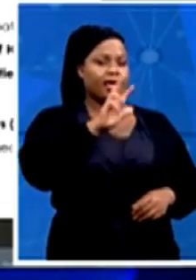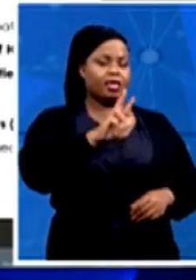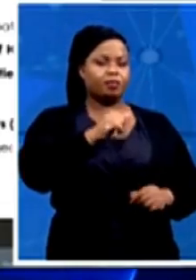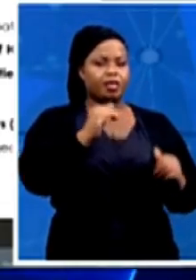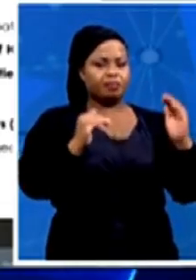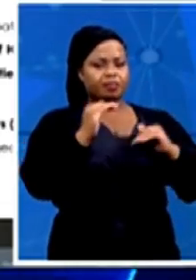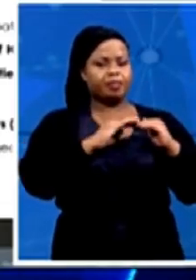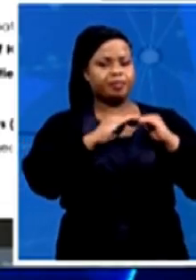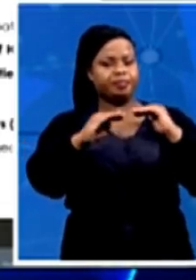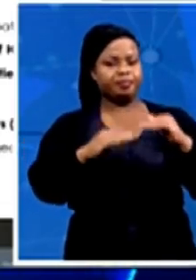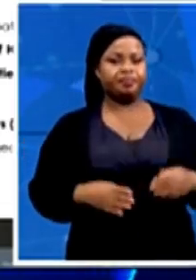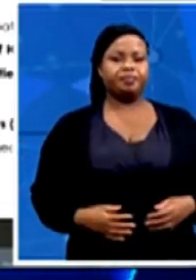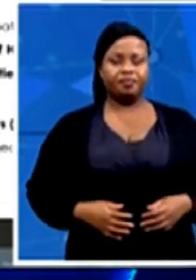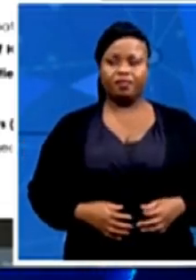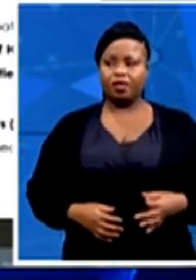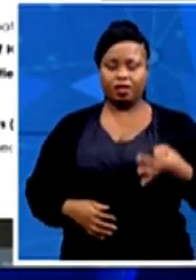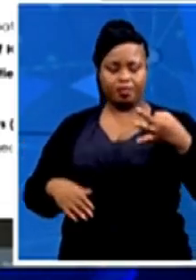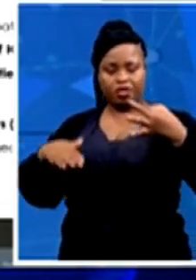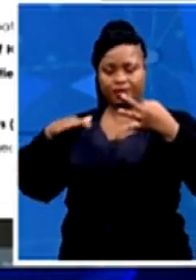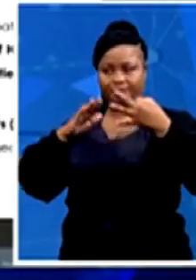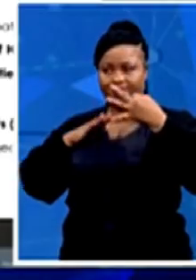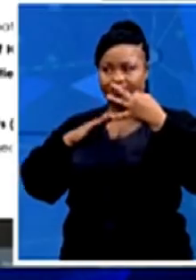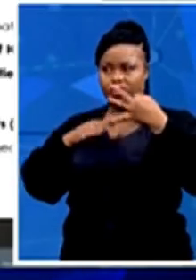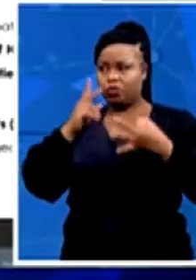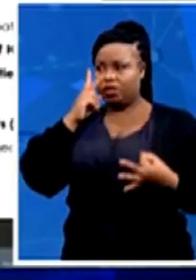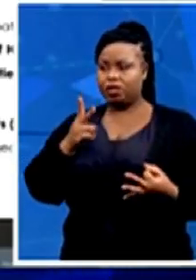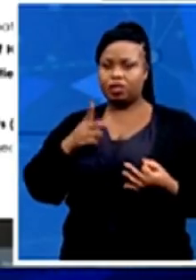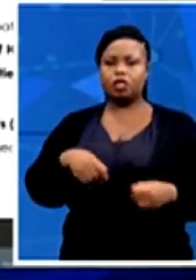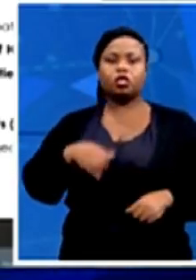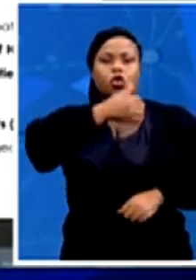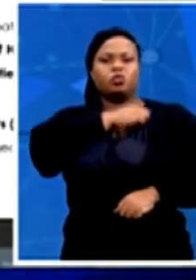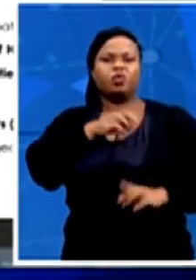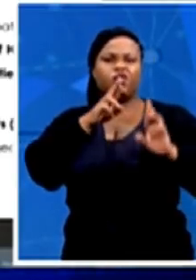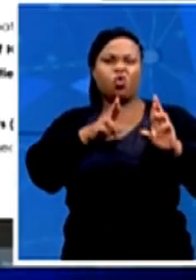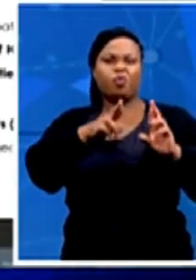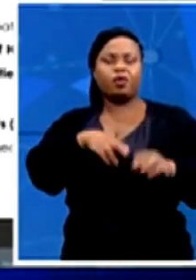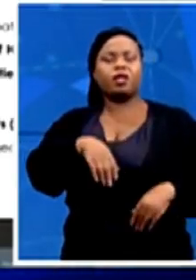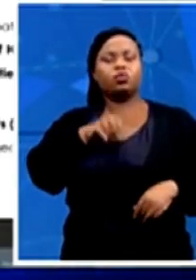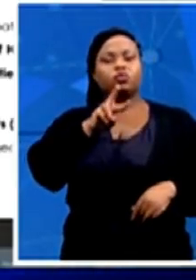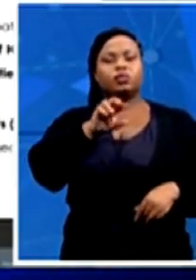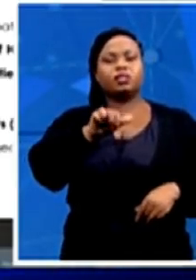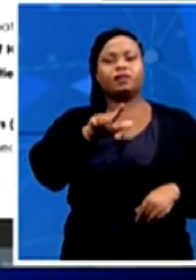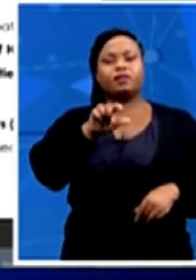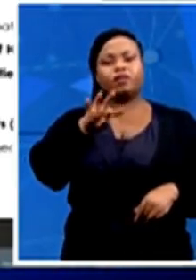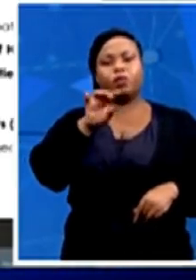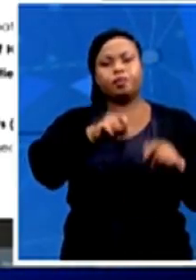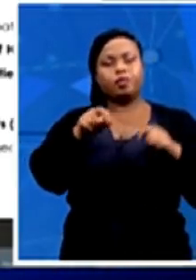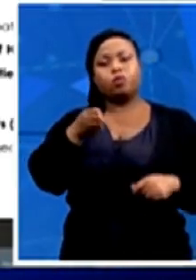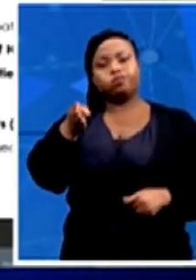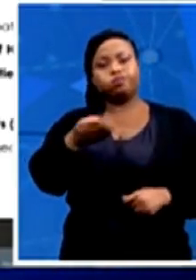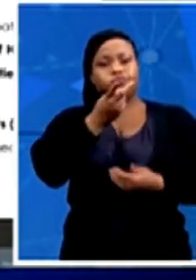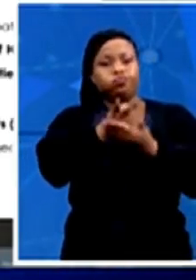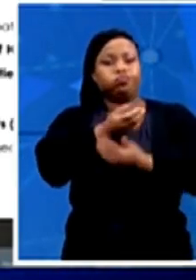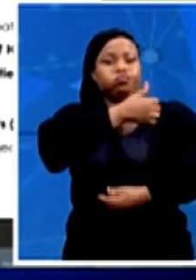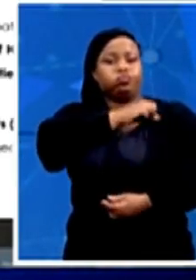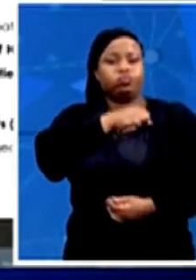see Brackengate Hospital of Hope currently has 274 patients. Their capacity is 338. You can see Mitchells Plain